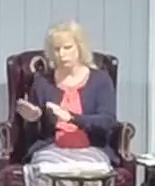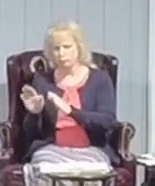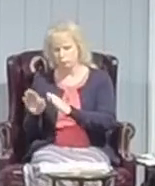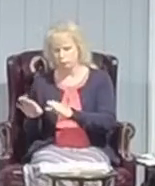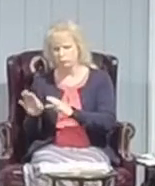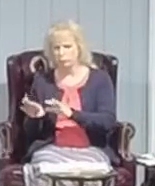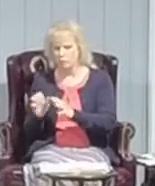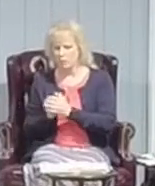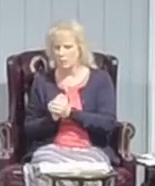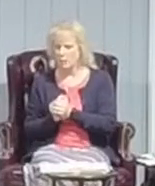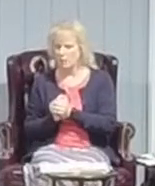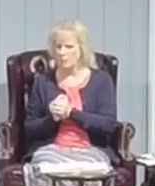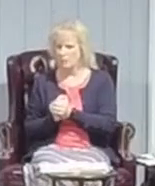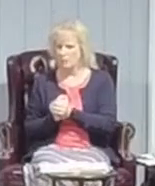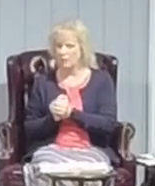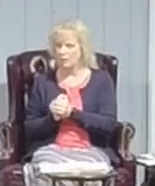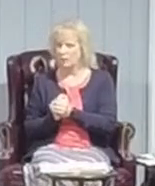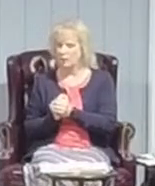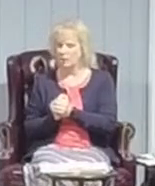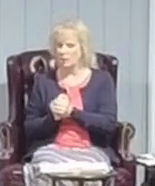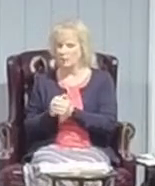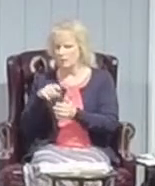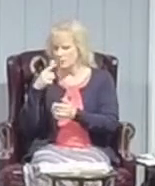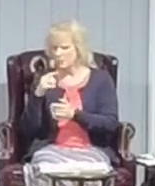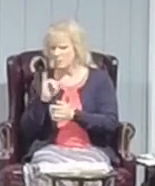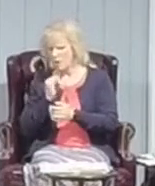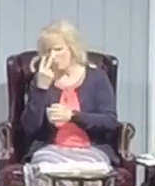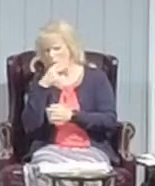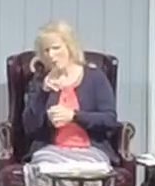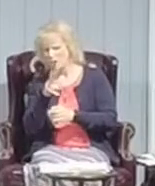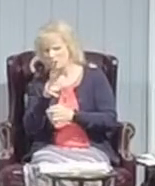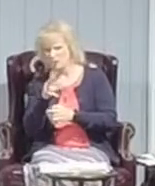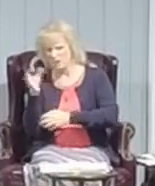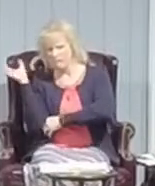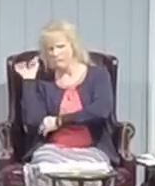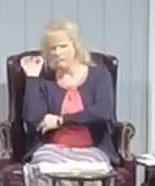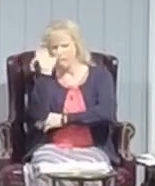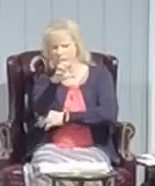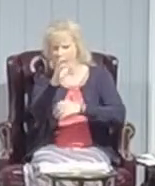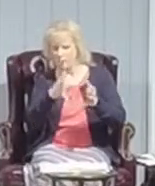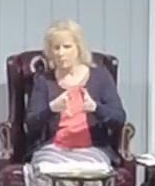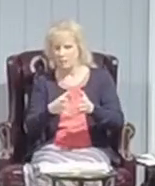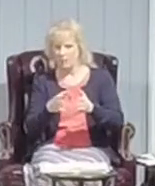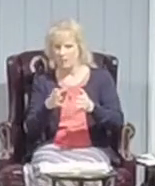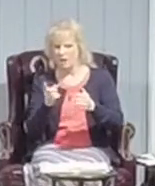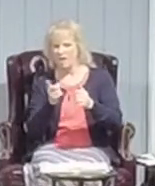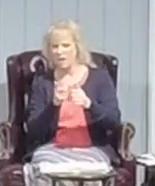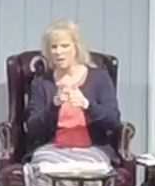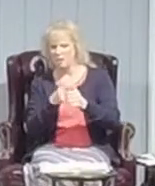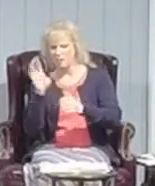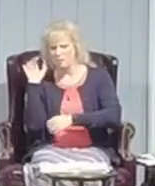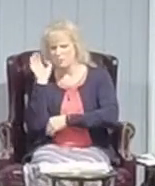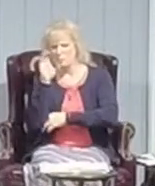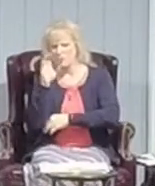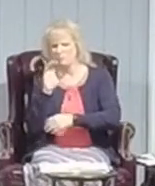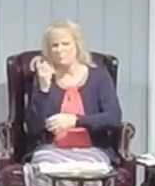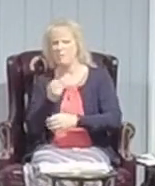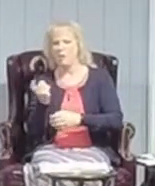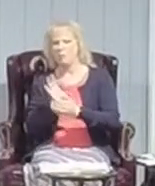says, now, I've been watching this pitcher, and every time the first pitch he throws to any batter is a